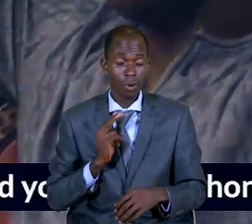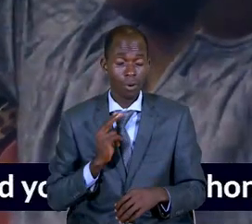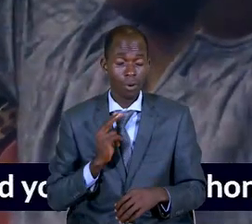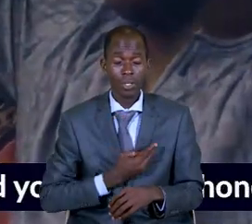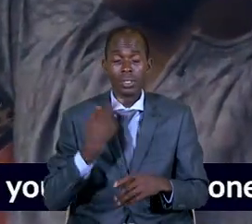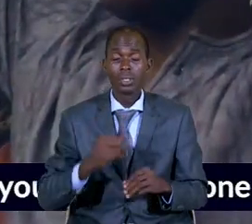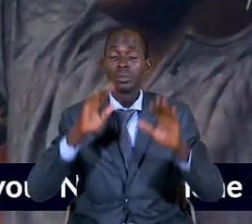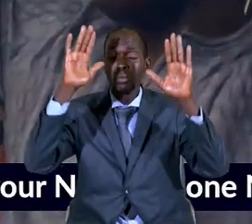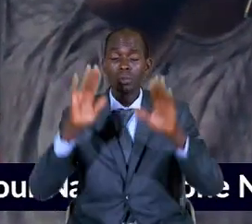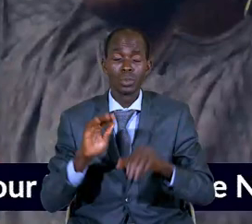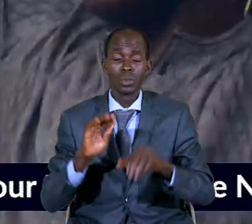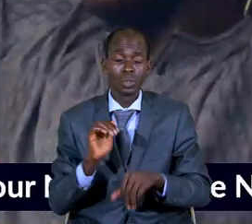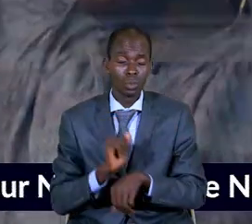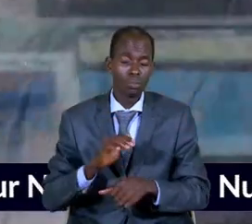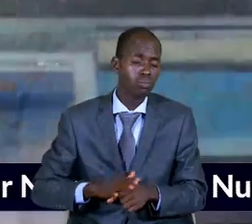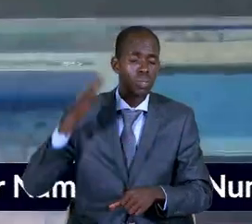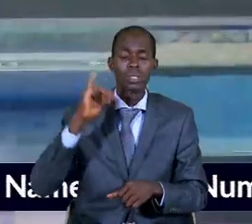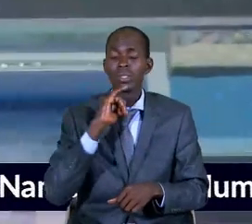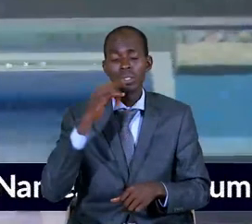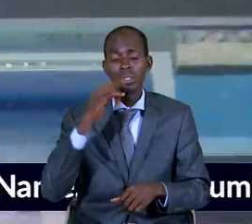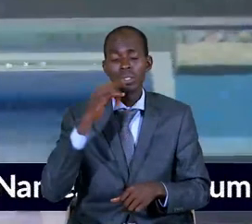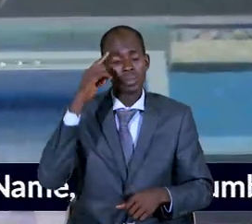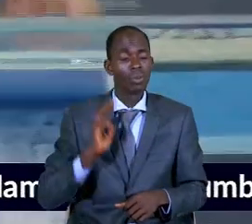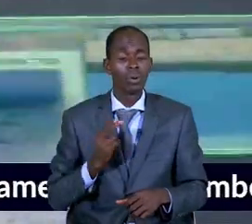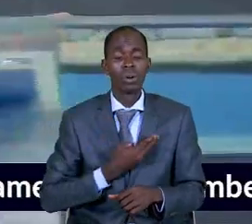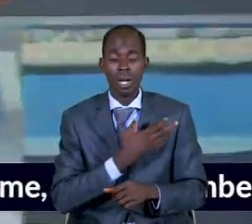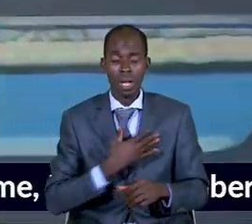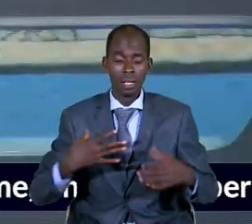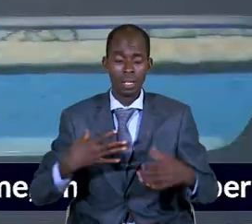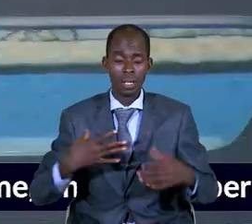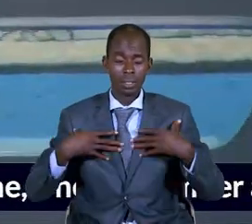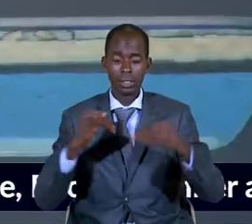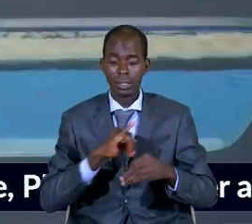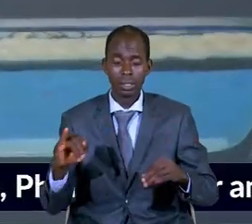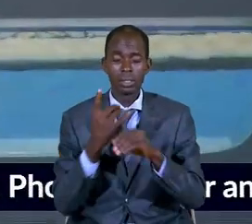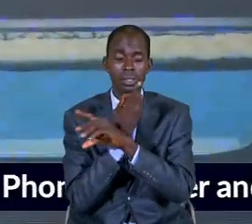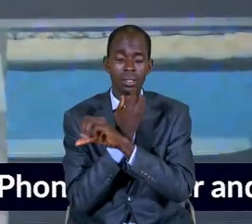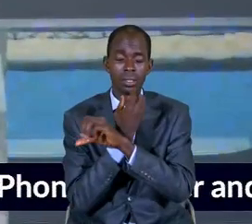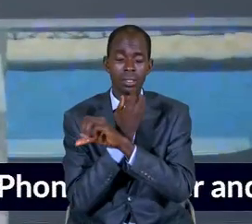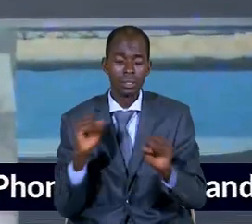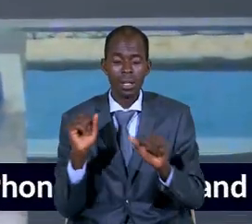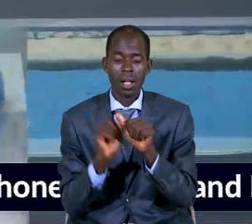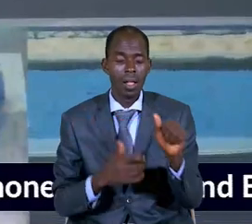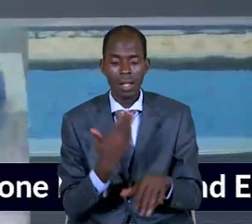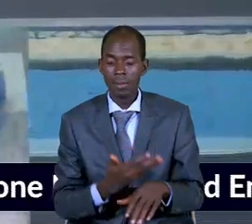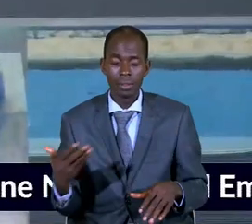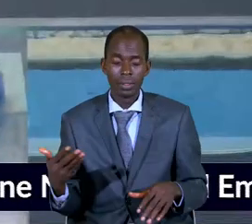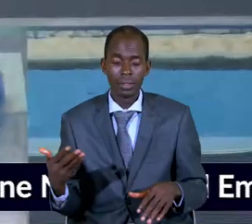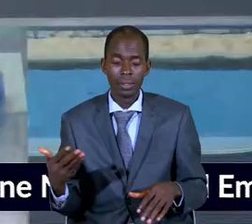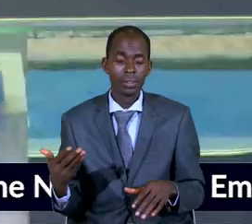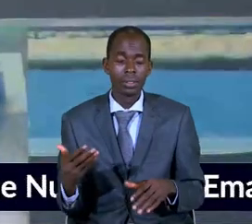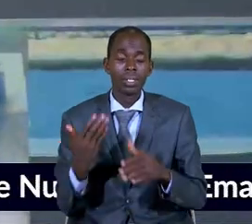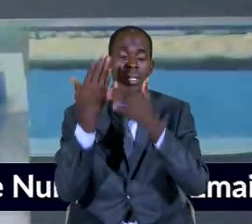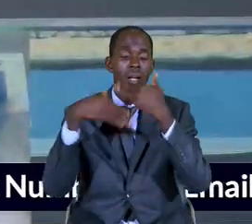explosion is for us. And the healing, the deliverance, everything heaven has